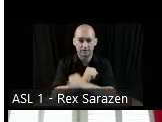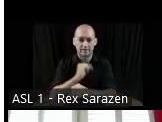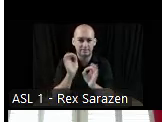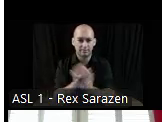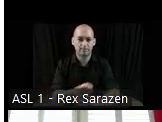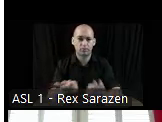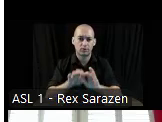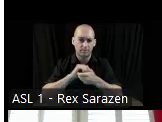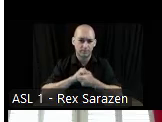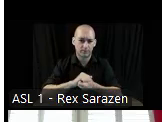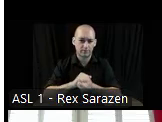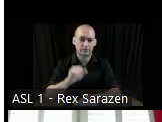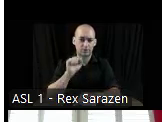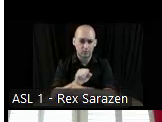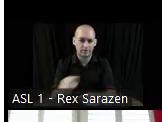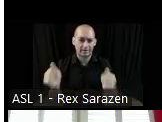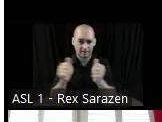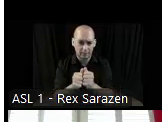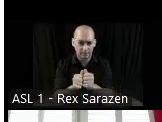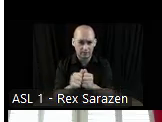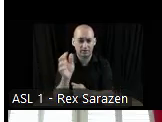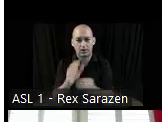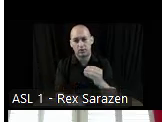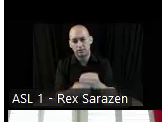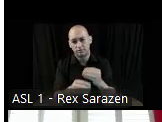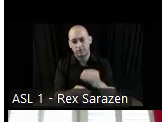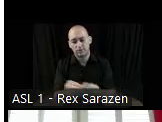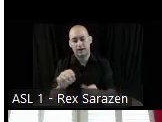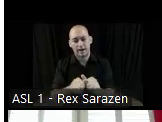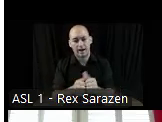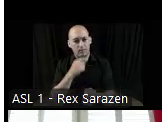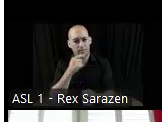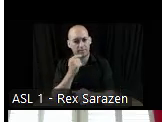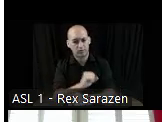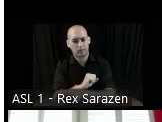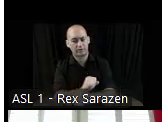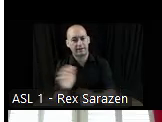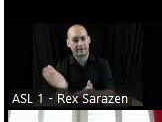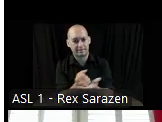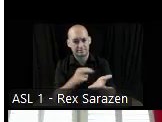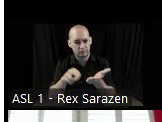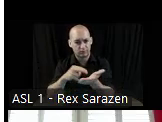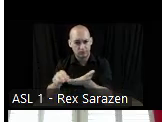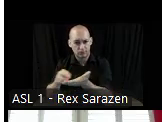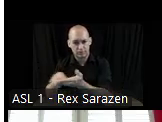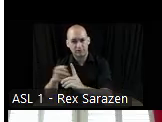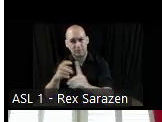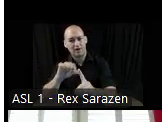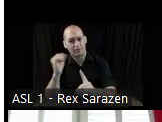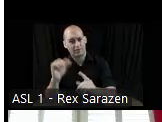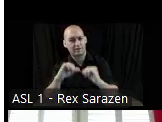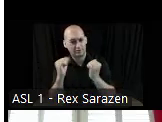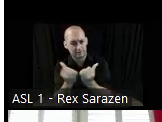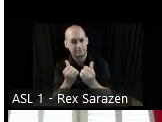in hand together, and also how Public Guardian receives referrals from other agencies and how we can increase